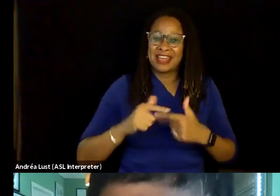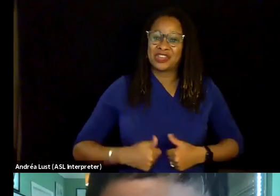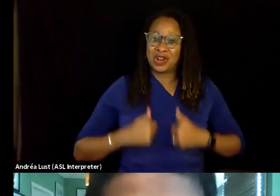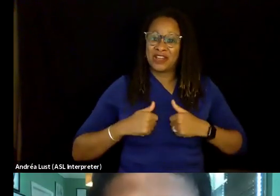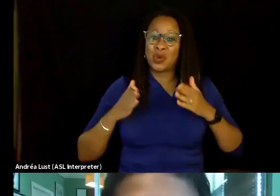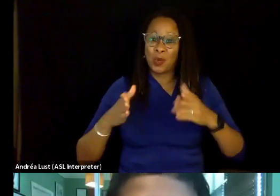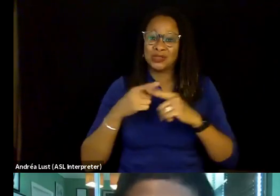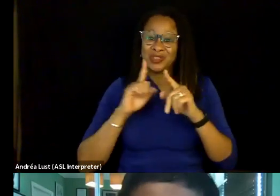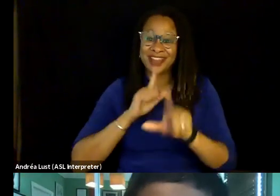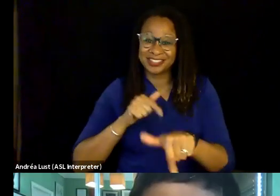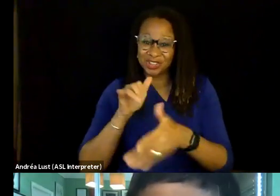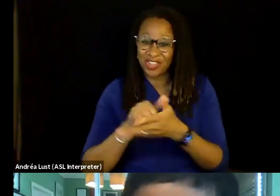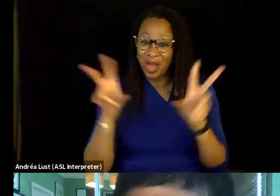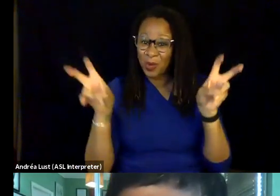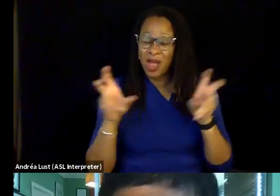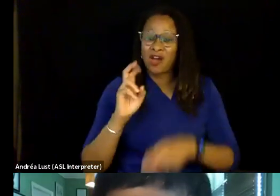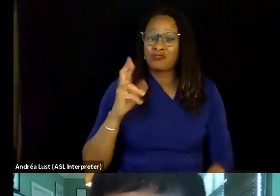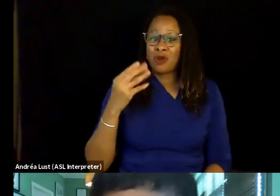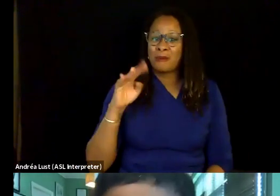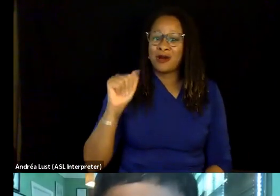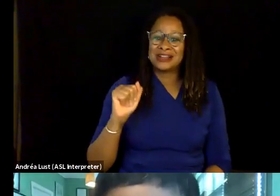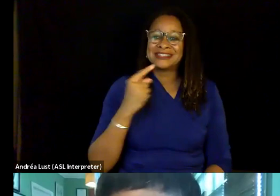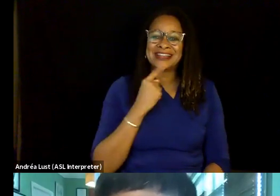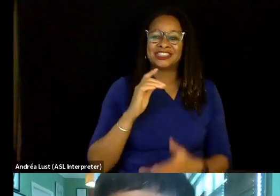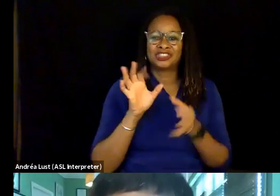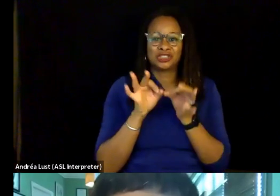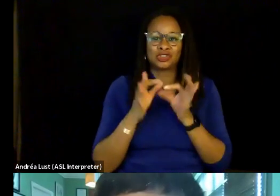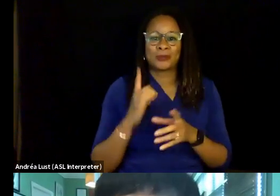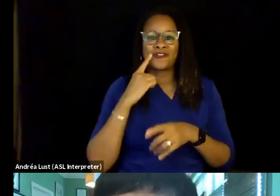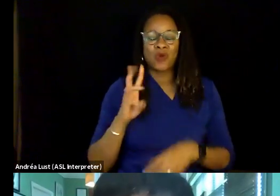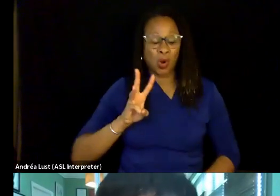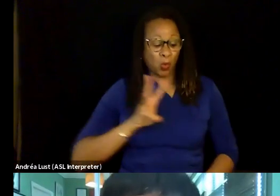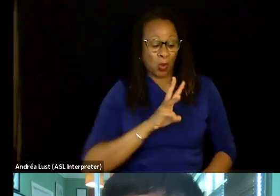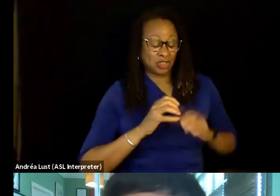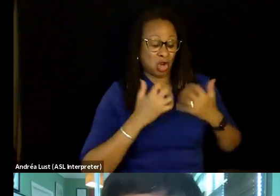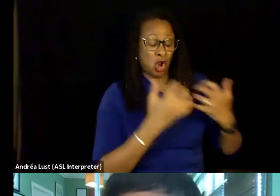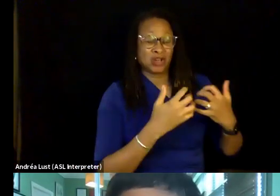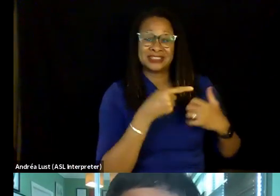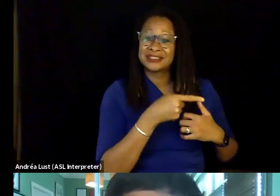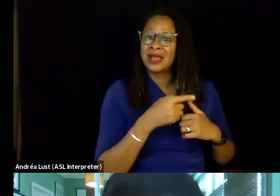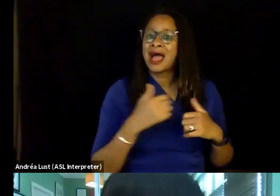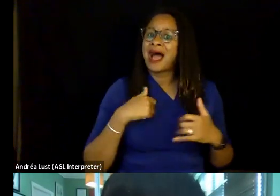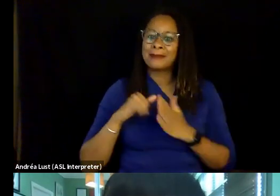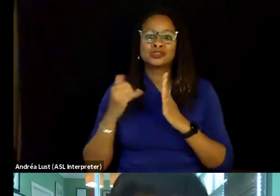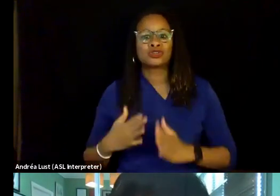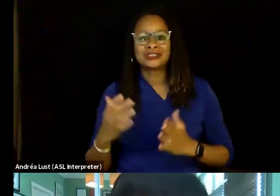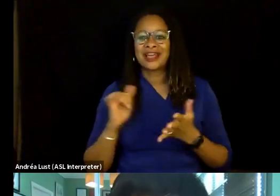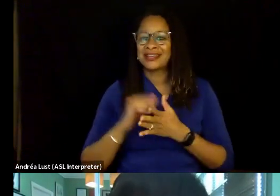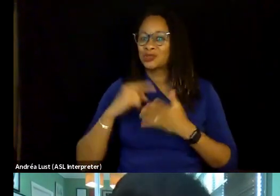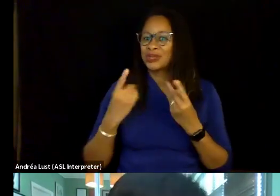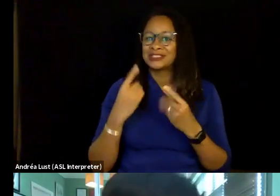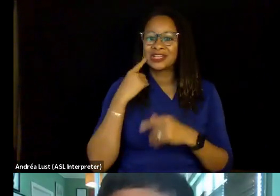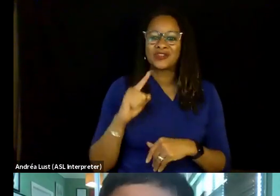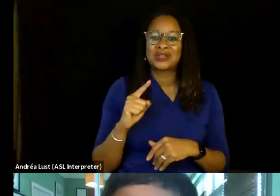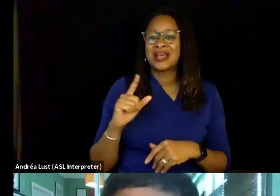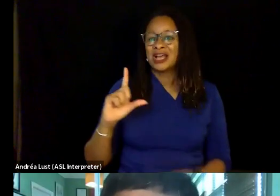answer, right? Ramona says that she interprets for a Western audience. That's been, but I'm a journalist and that's what I did with